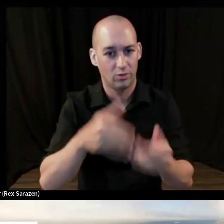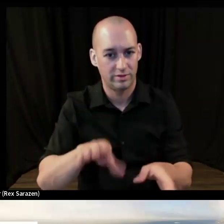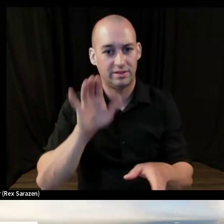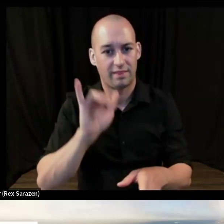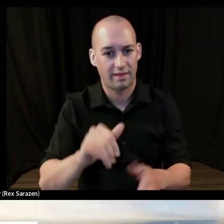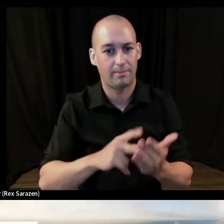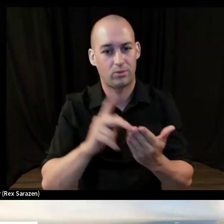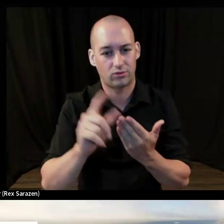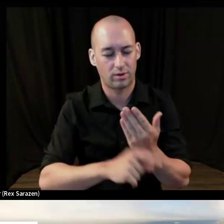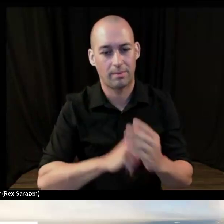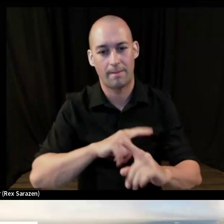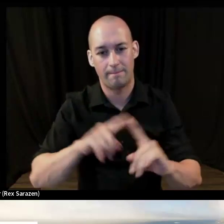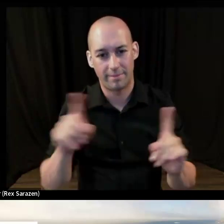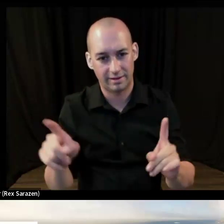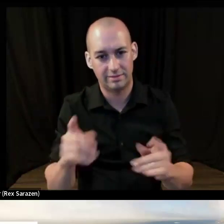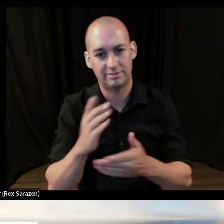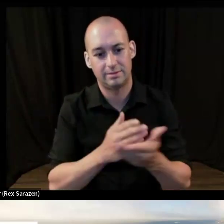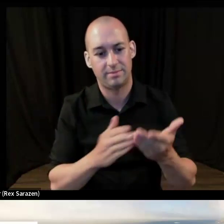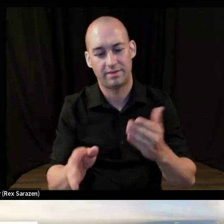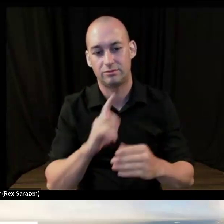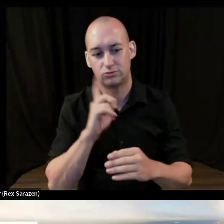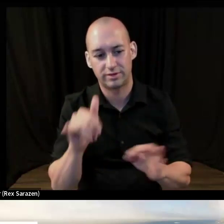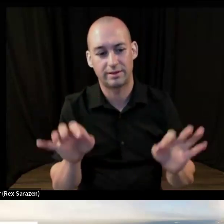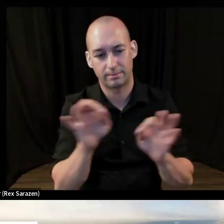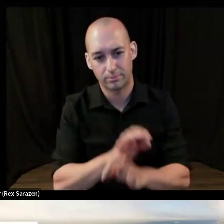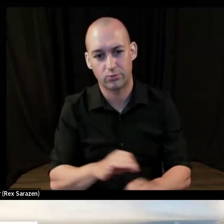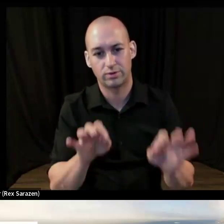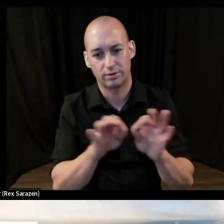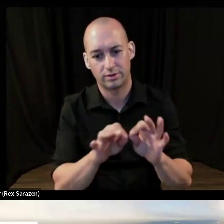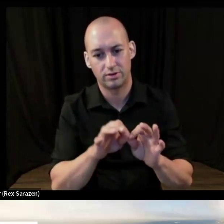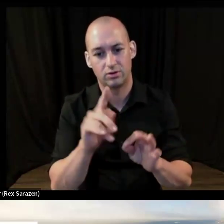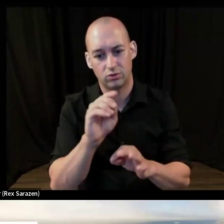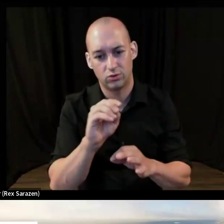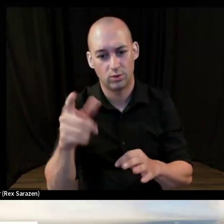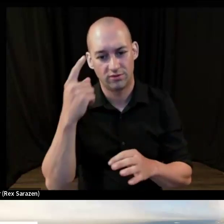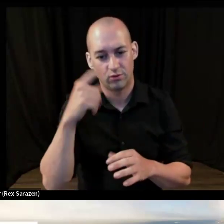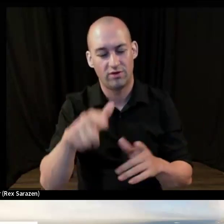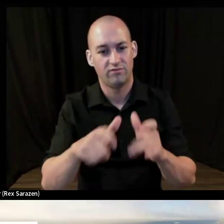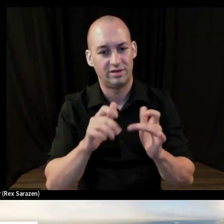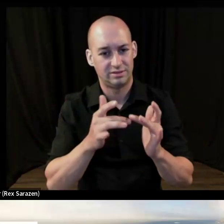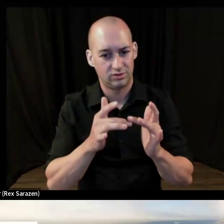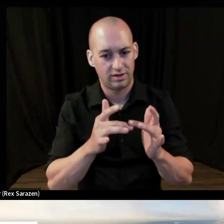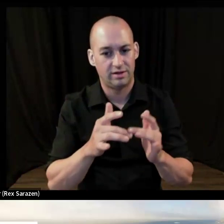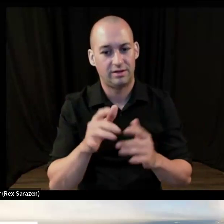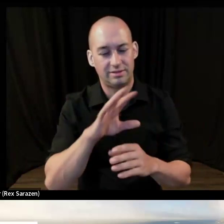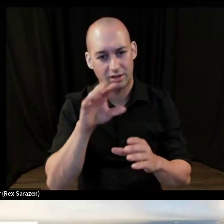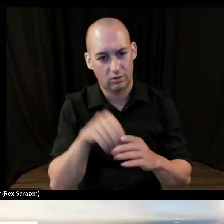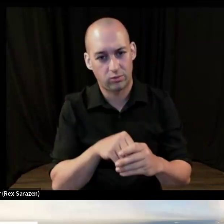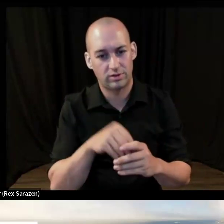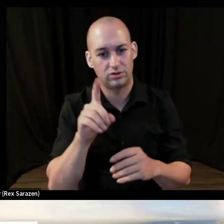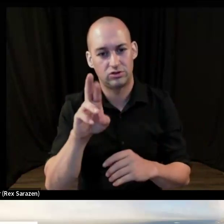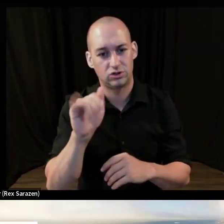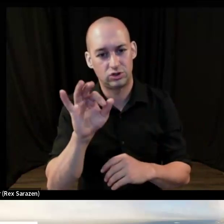something that obviously was critical of, tool for broadband for all, and it was something that was included in the draft of